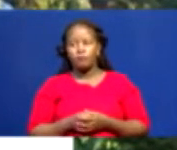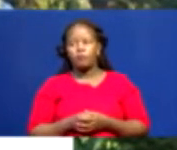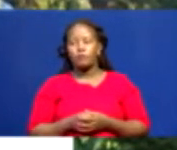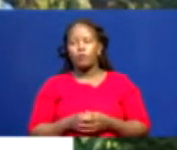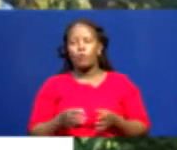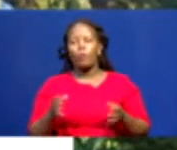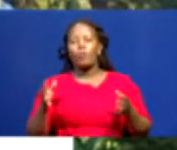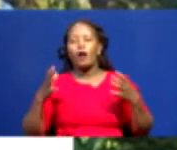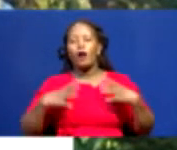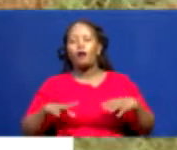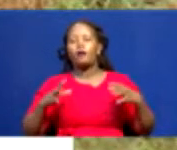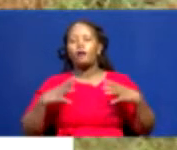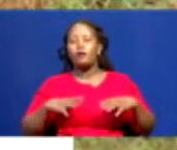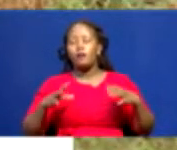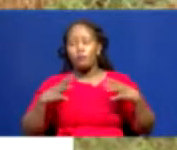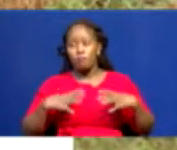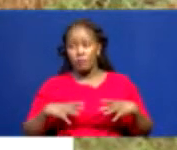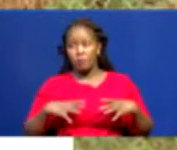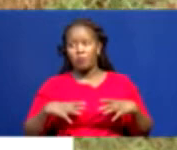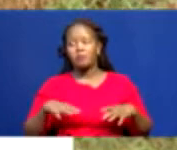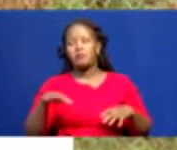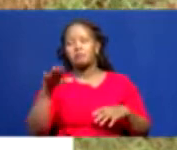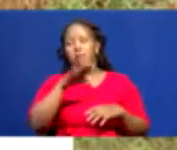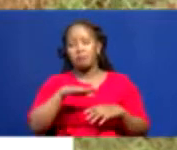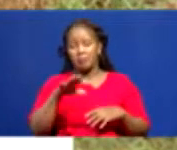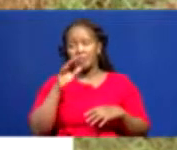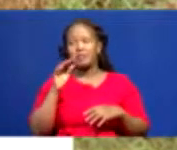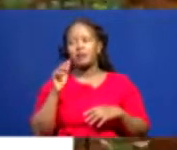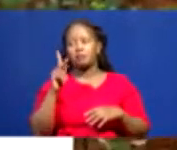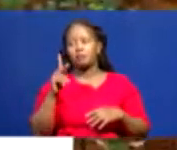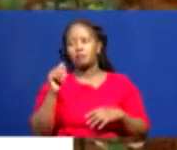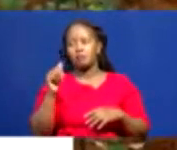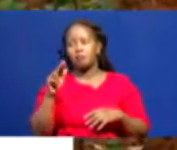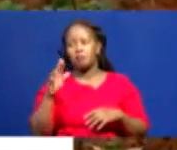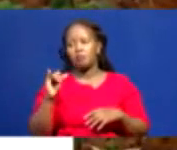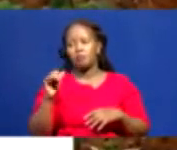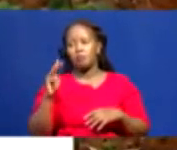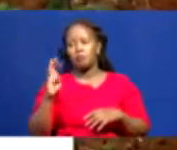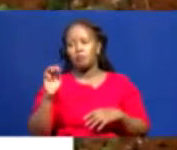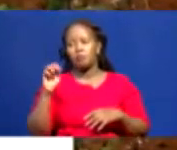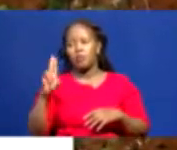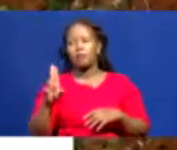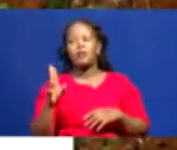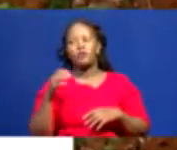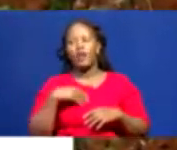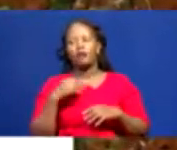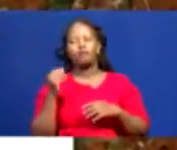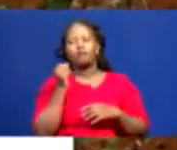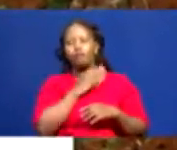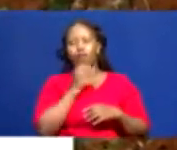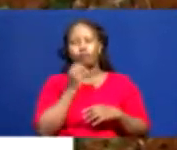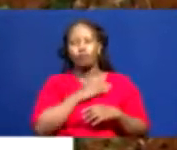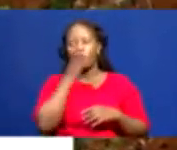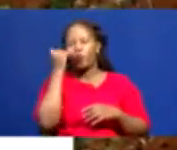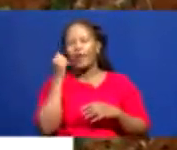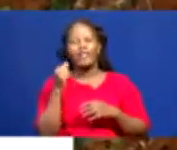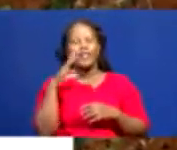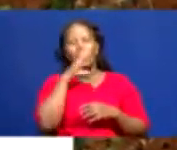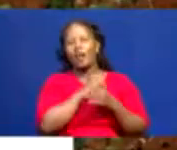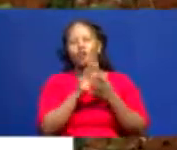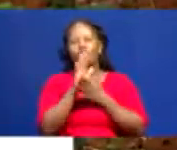Residents surrounding the Karimeru 2 Dam are up in arms over developmental matters within the area.